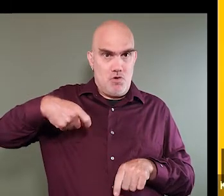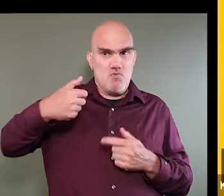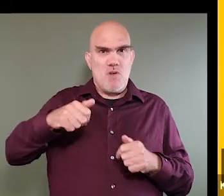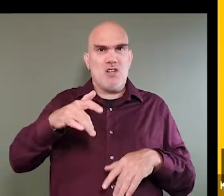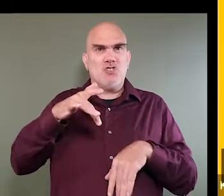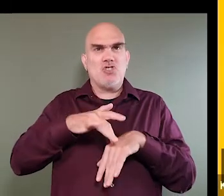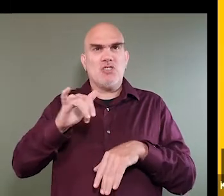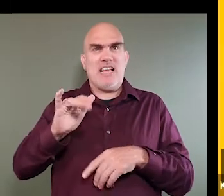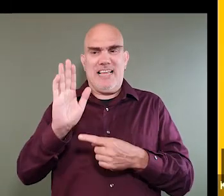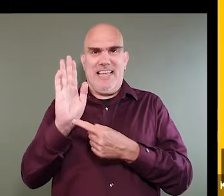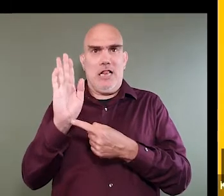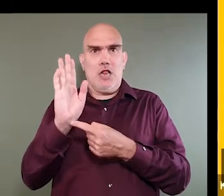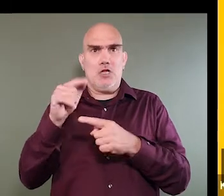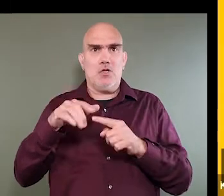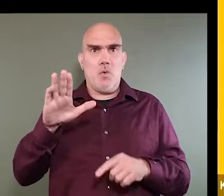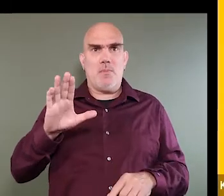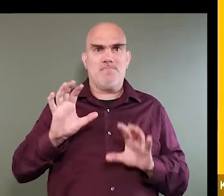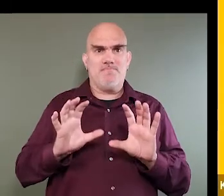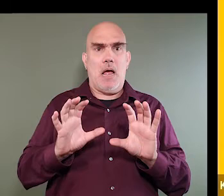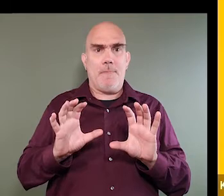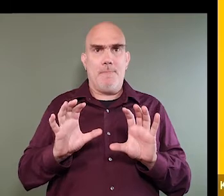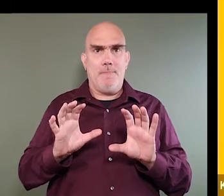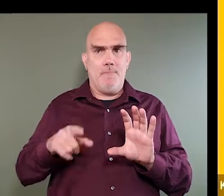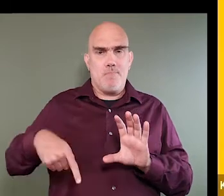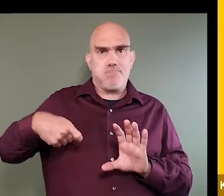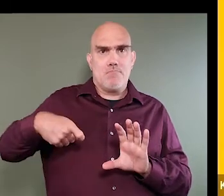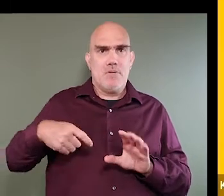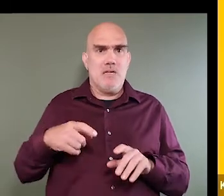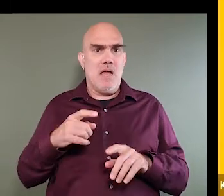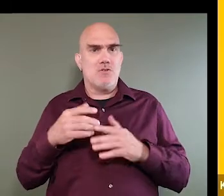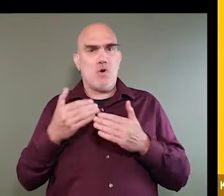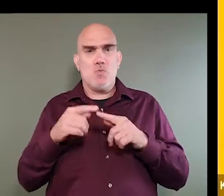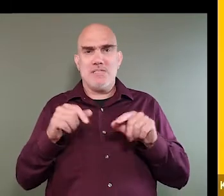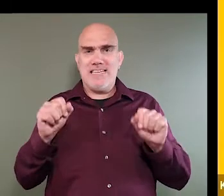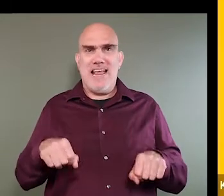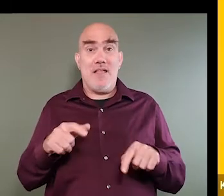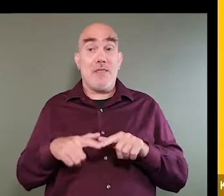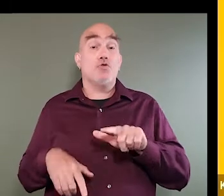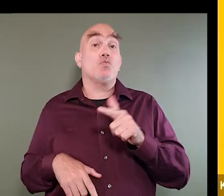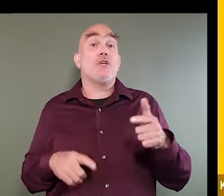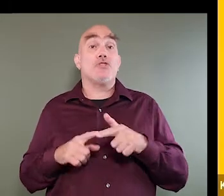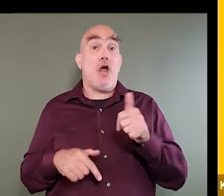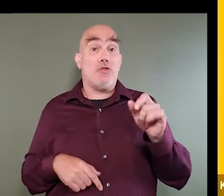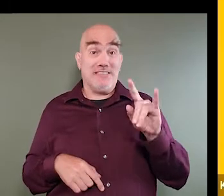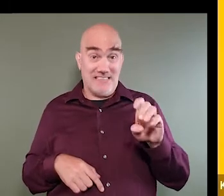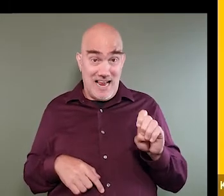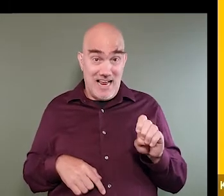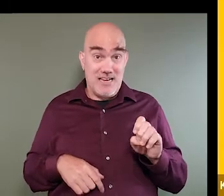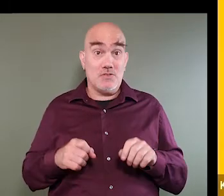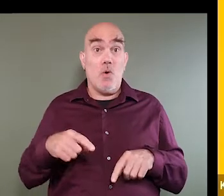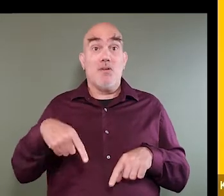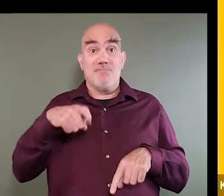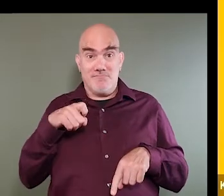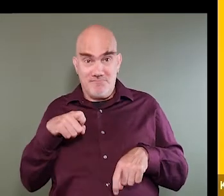that heel to your bottom. And get as close as you can, and then switch to the other side.